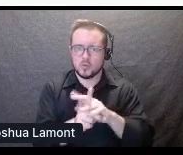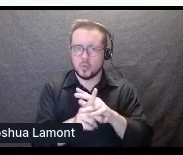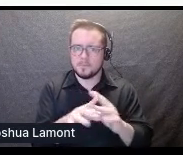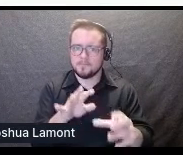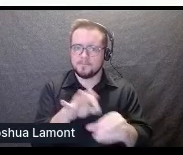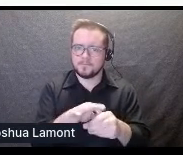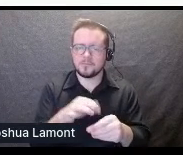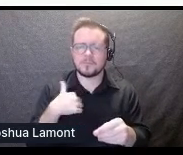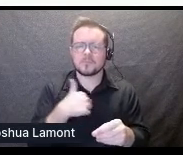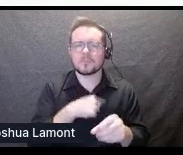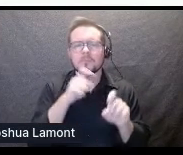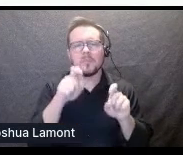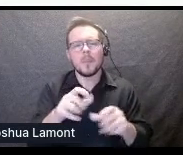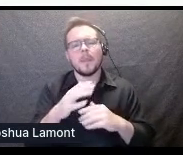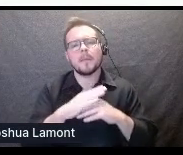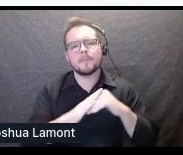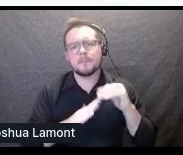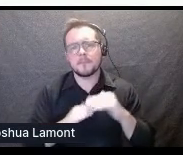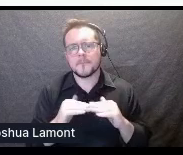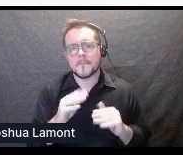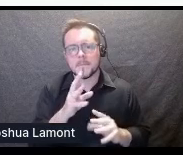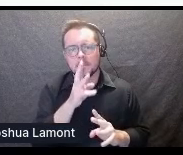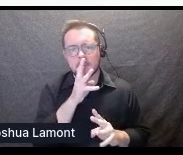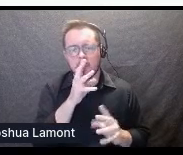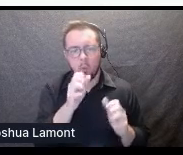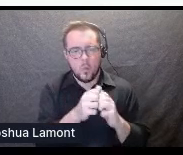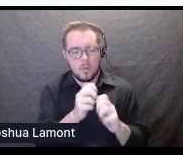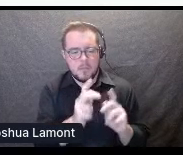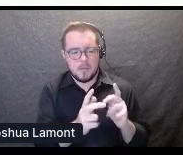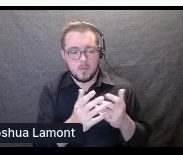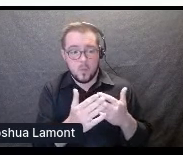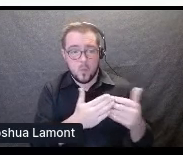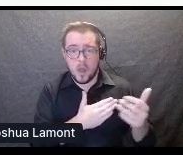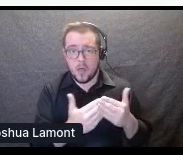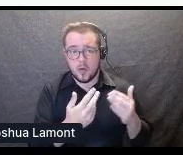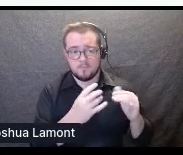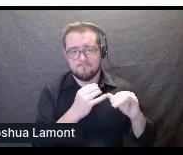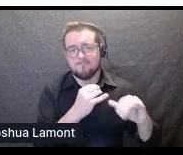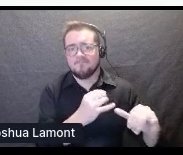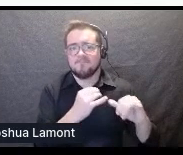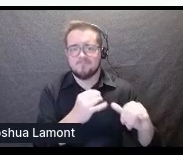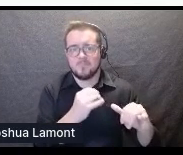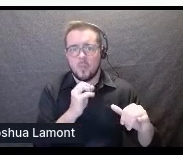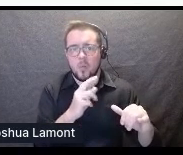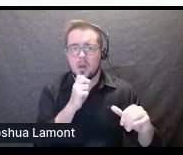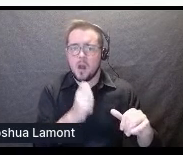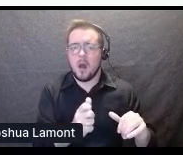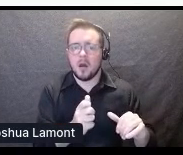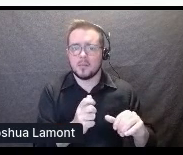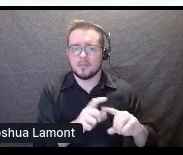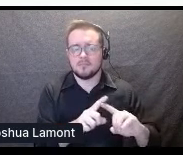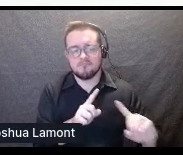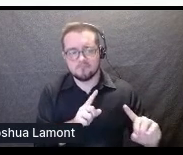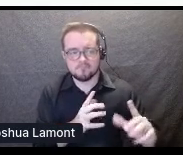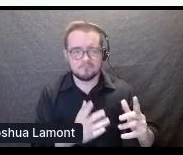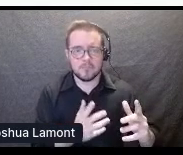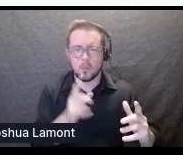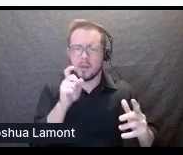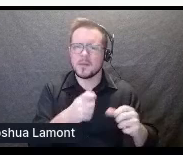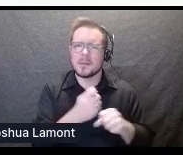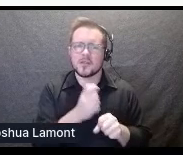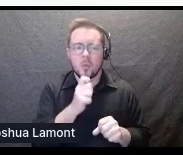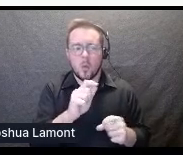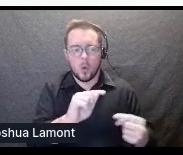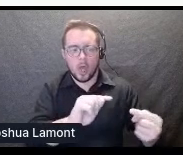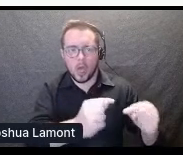comfortable talking with people whether or not they share our identities. We have to make sure that we aren't causing harm, because